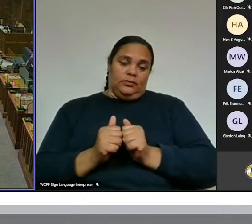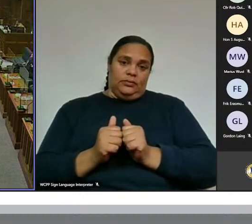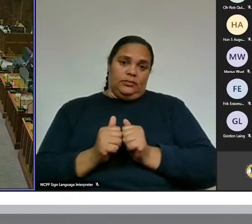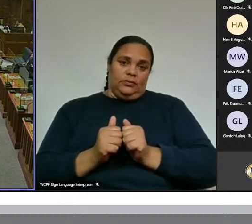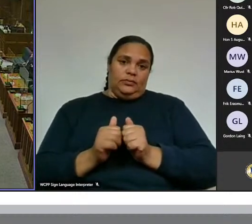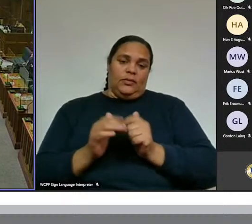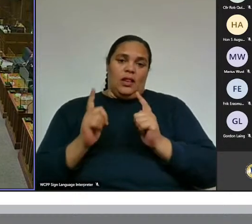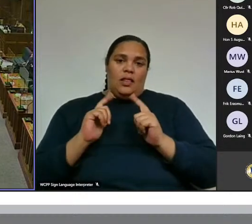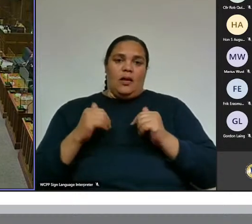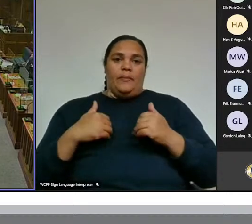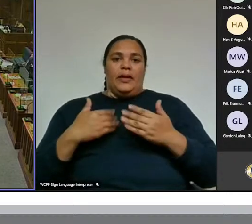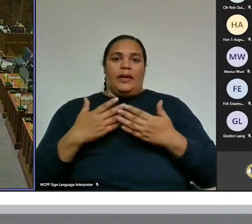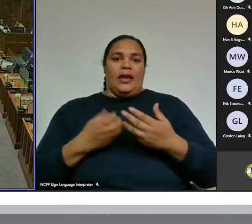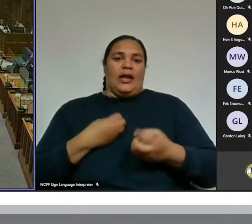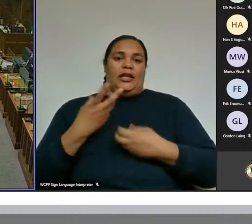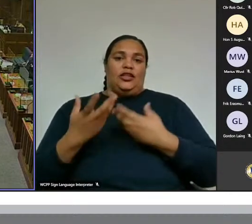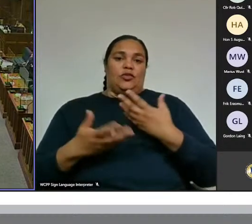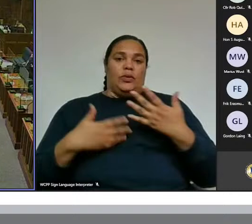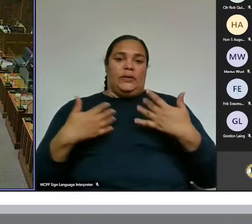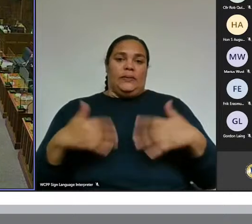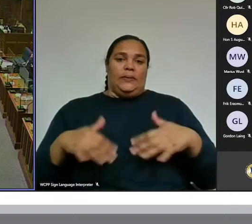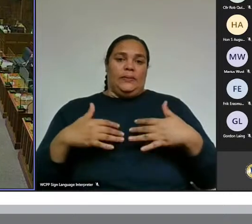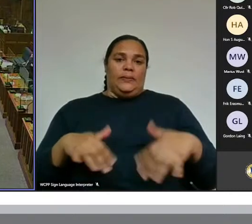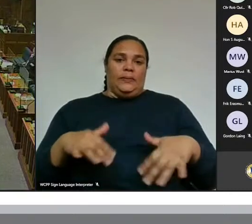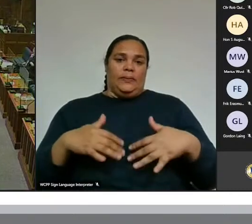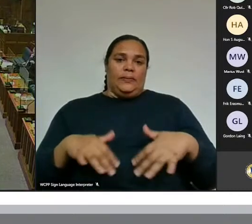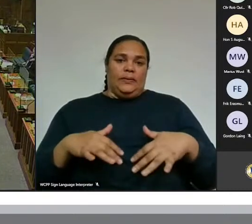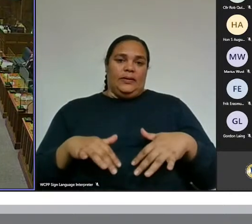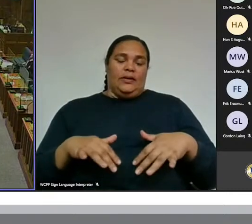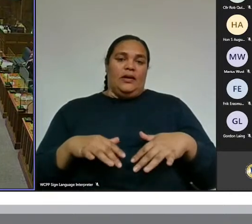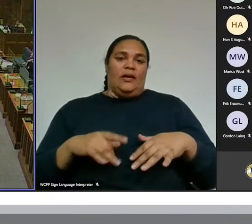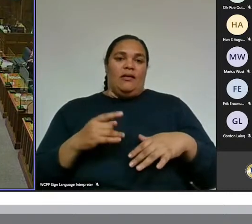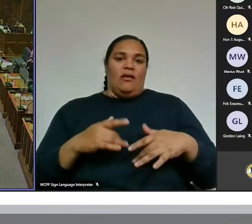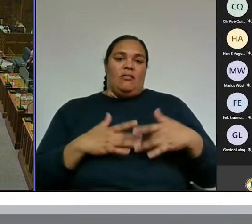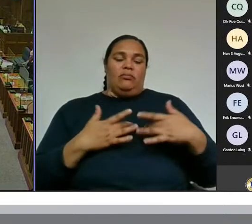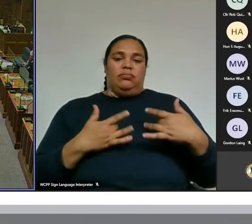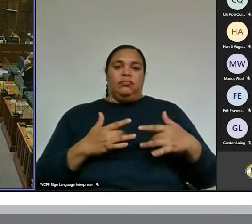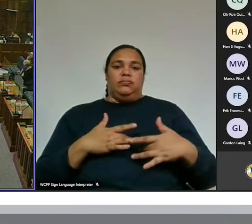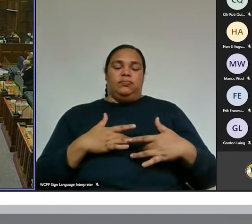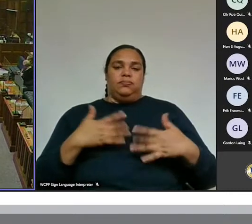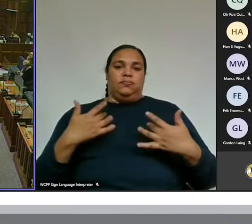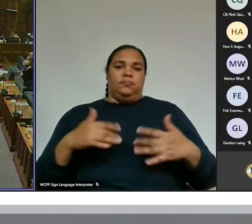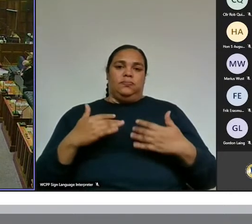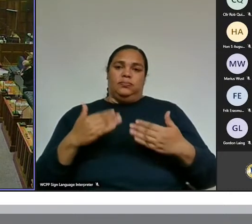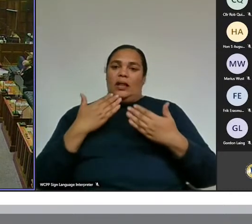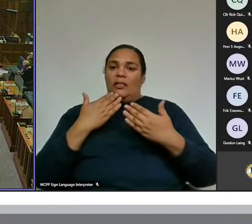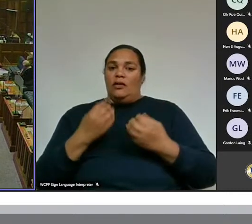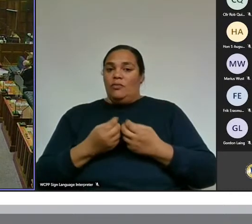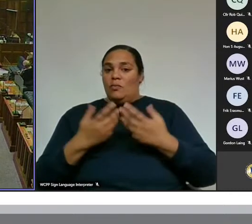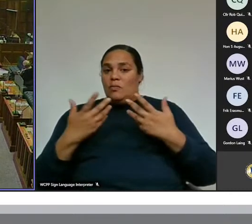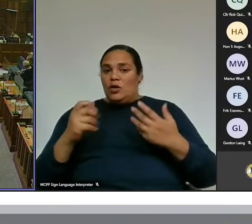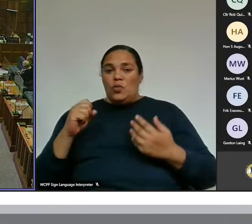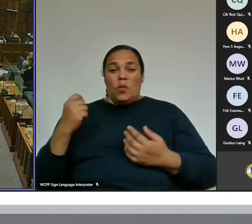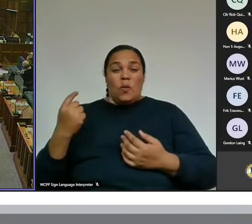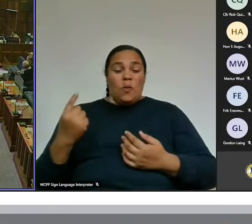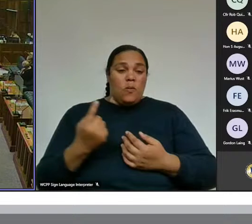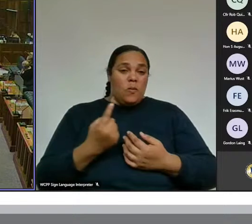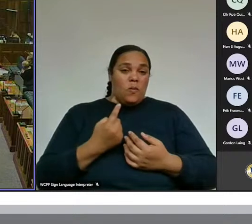allow me to express my sincere and heartfelt gratitude to all